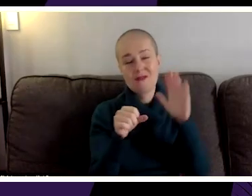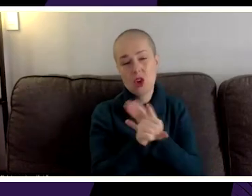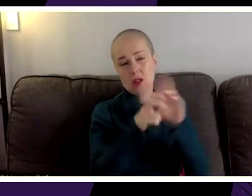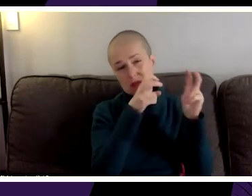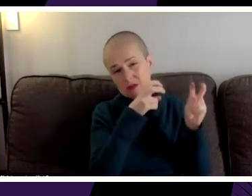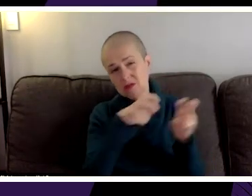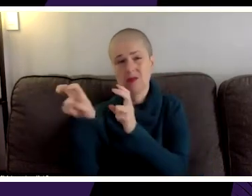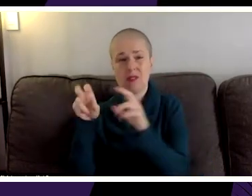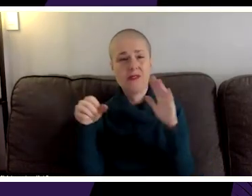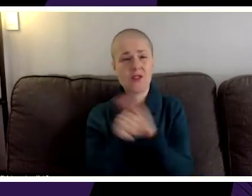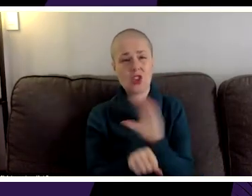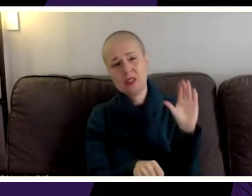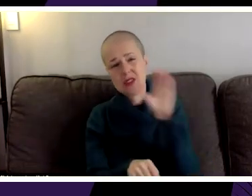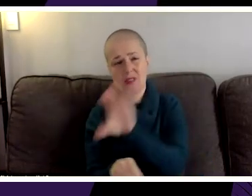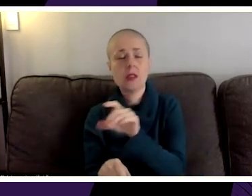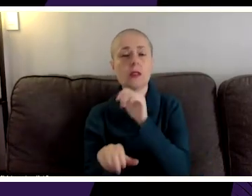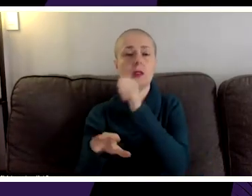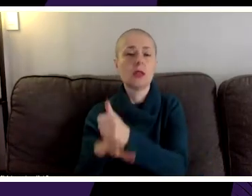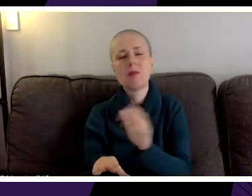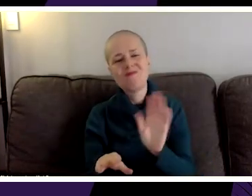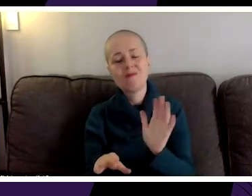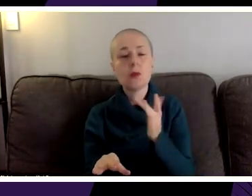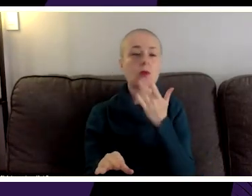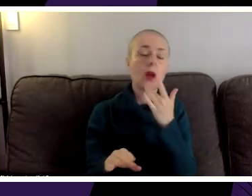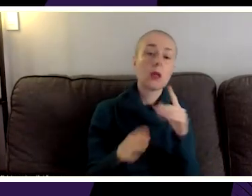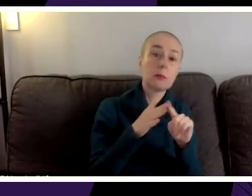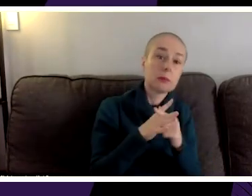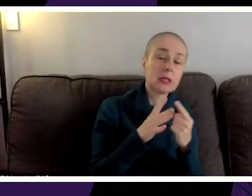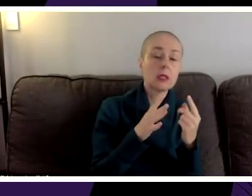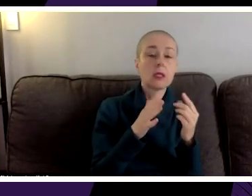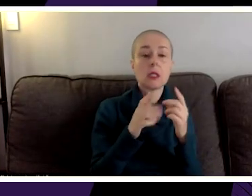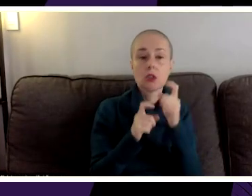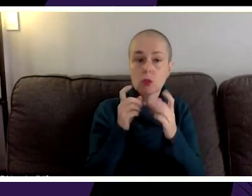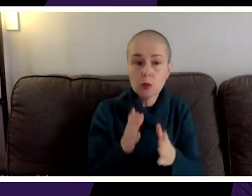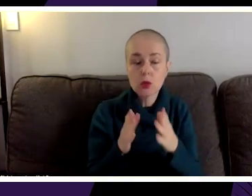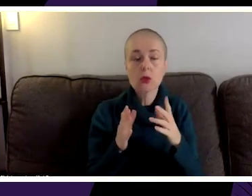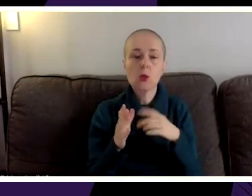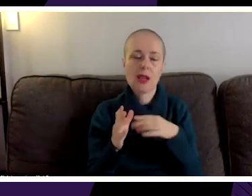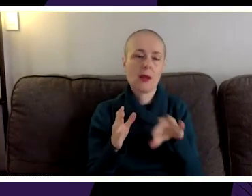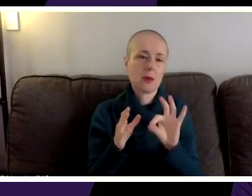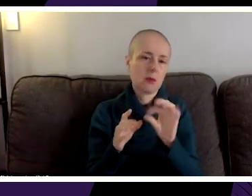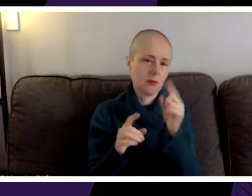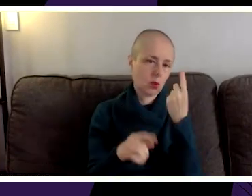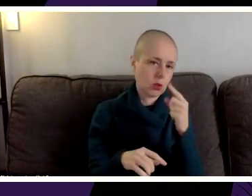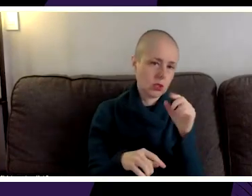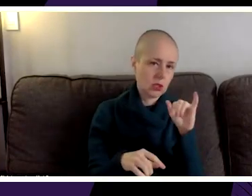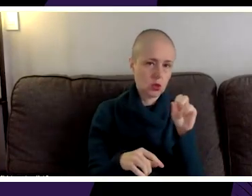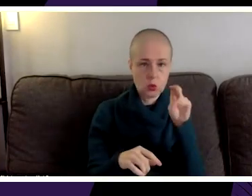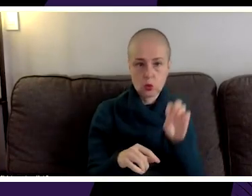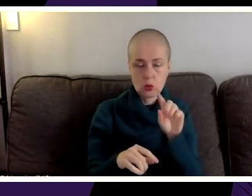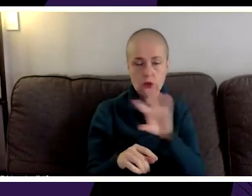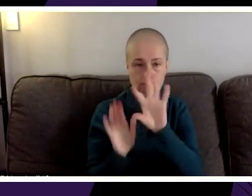but actually to set it up so that beginning contributors can pick this up as a good first issue. So migrating a piece of code as a good first